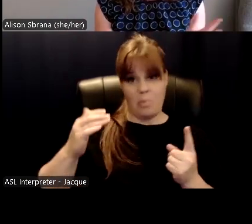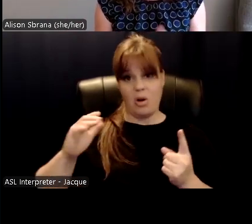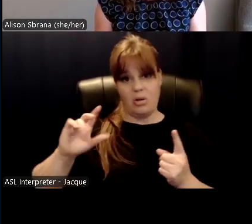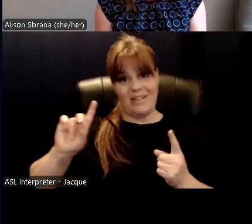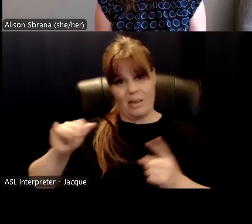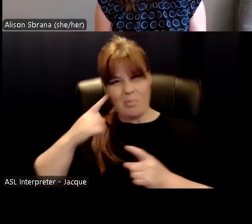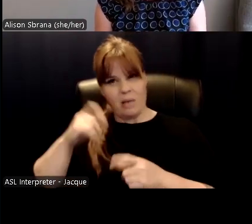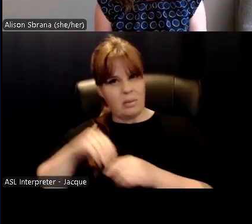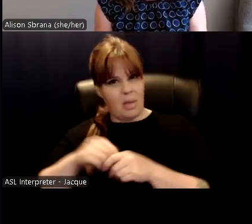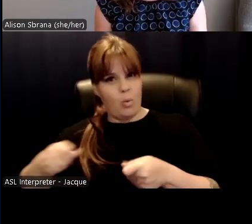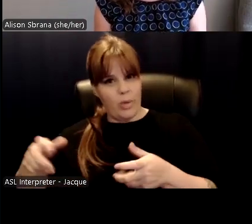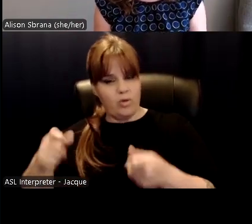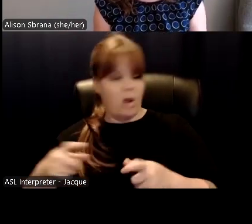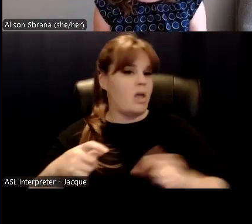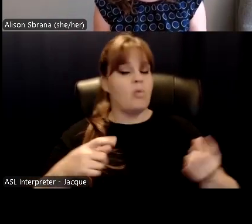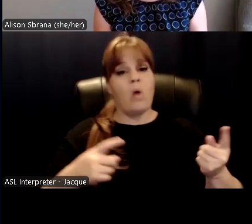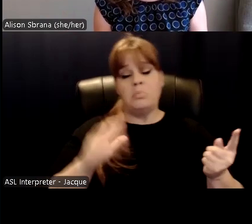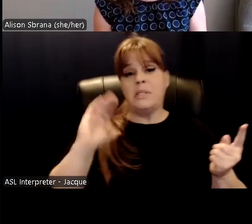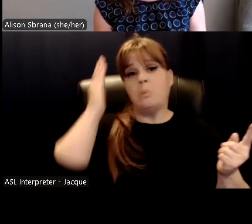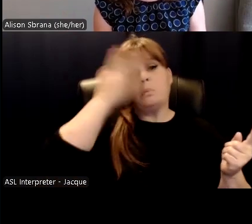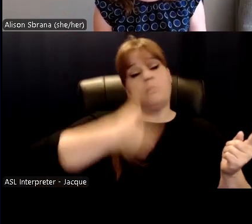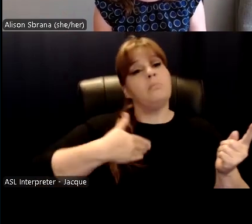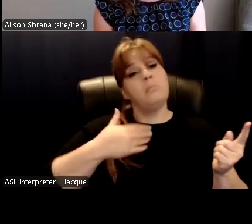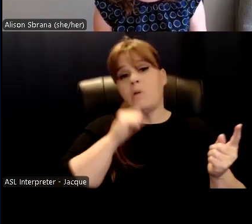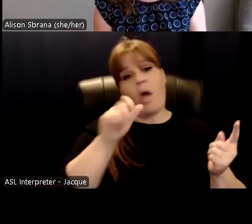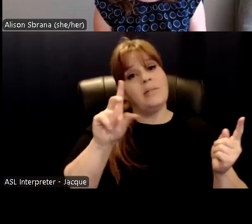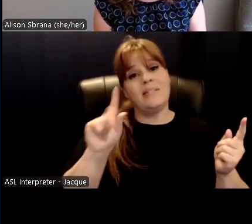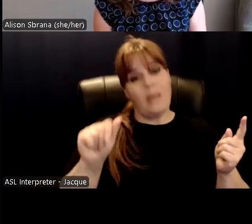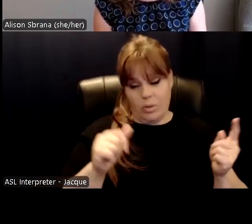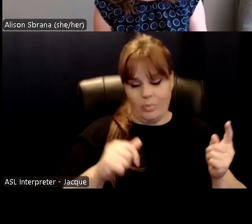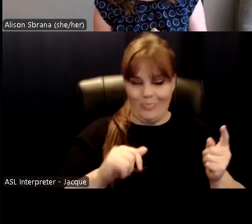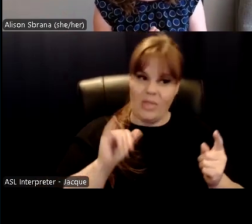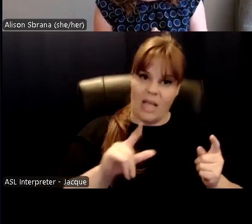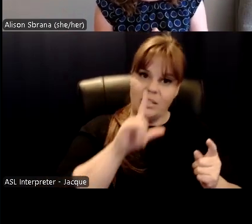I appear non-disabled, and that is our reality. Our symptoms fluctuate.